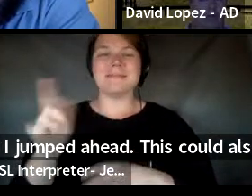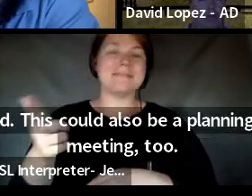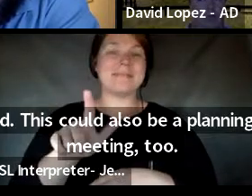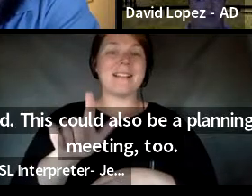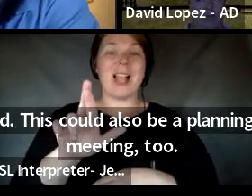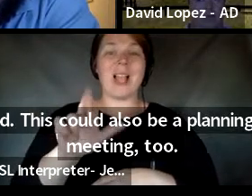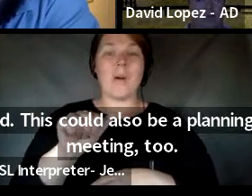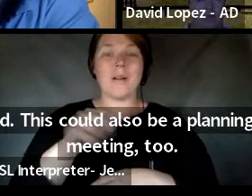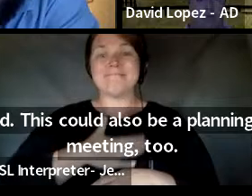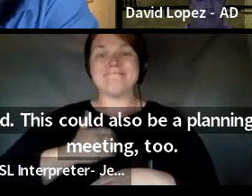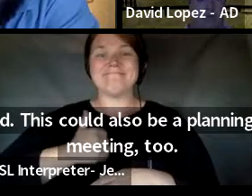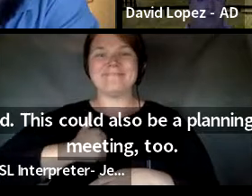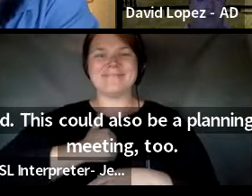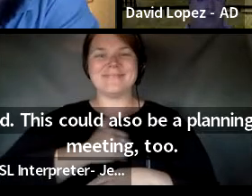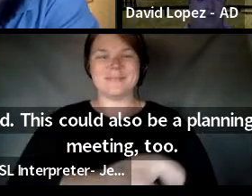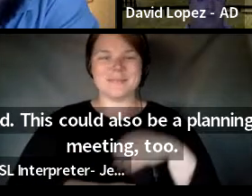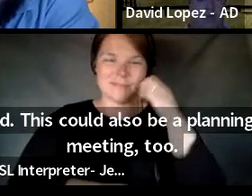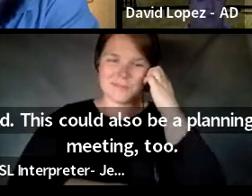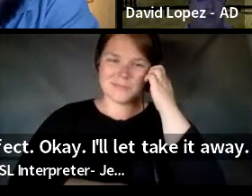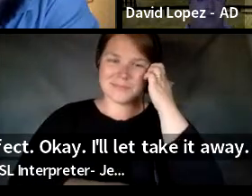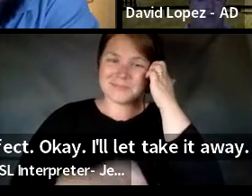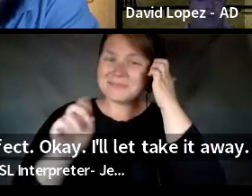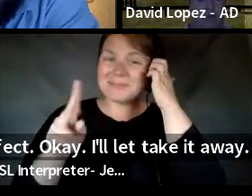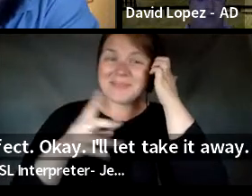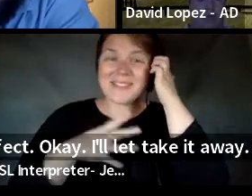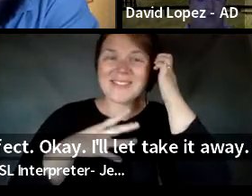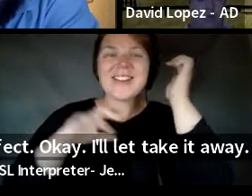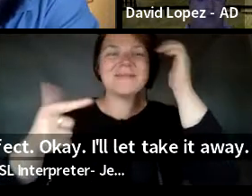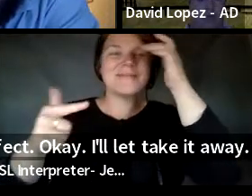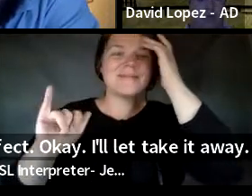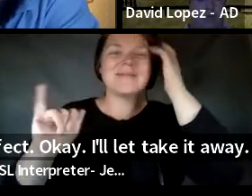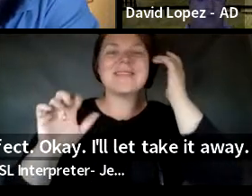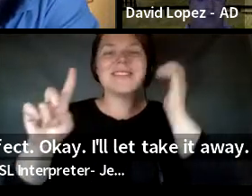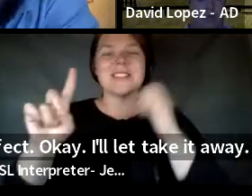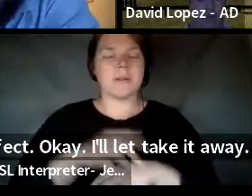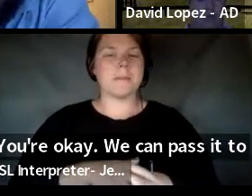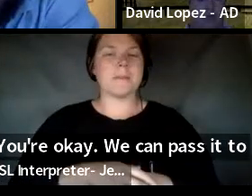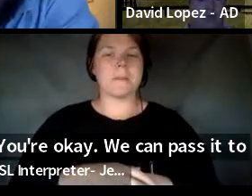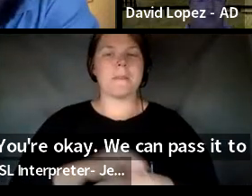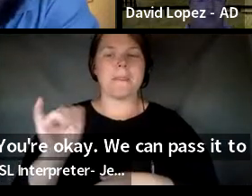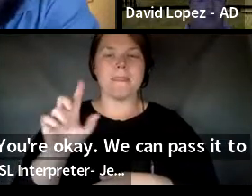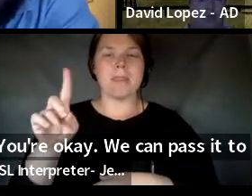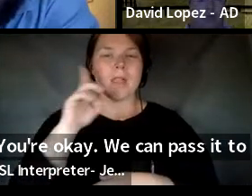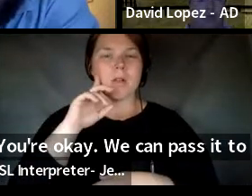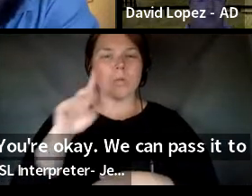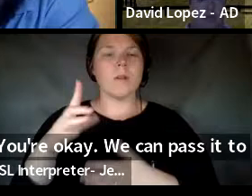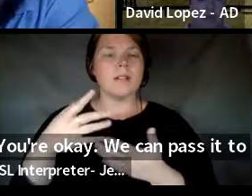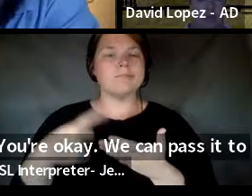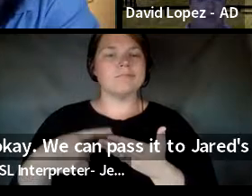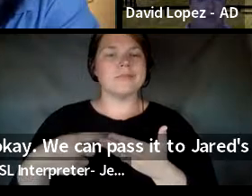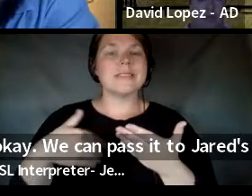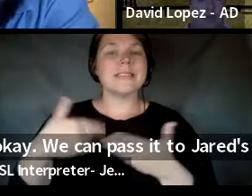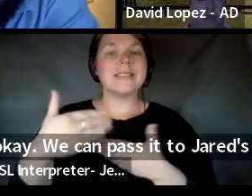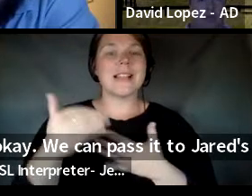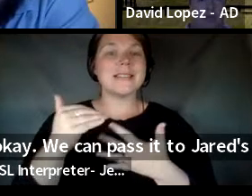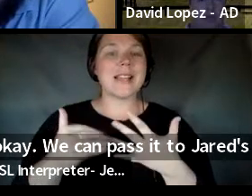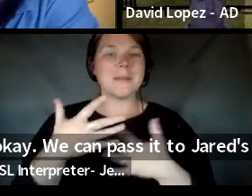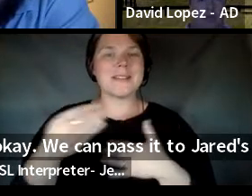Sorry. You're okay. We can pass it to Jared. Jared's gonna take us to next steps and wrap us